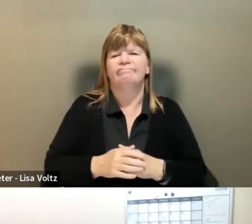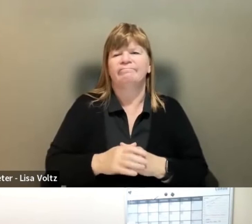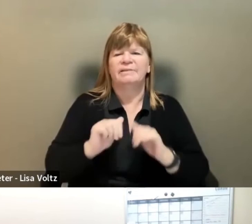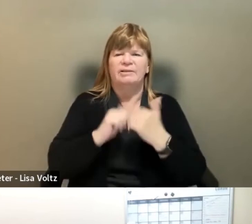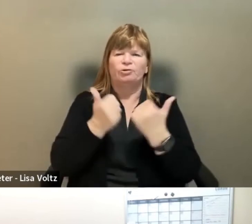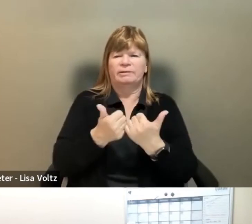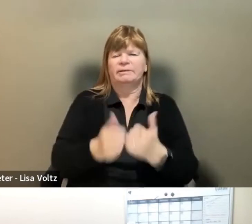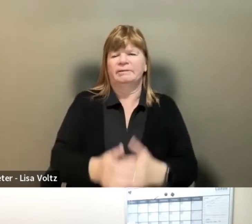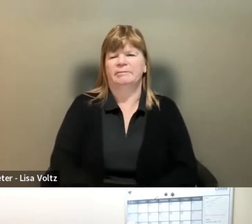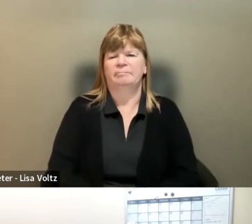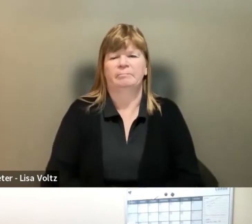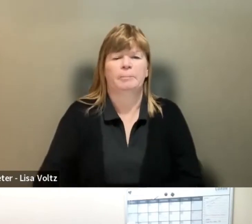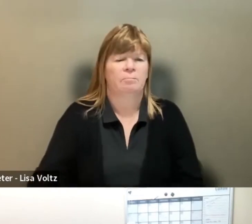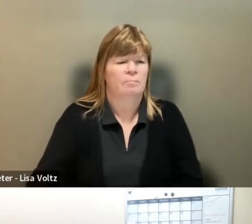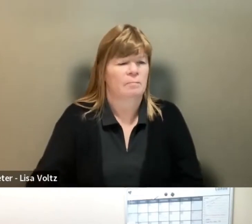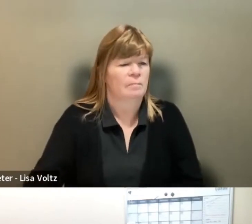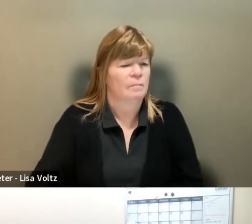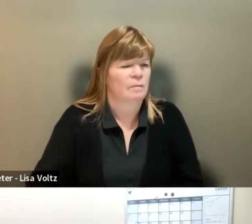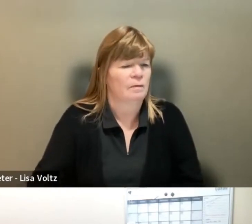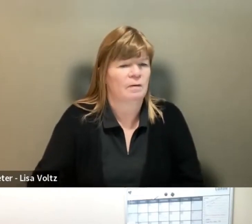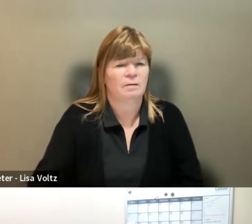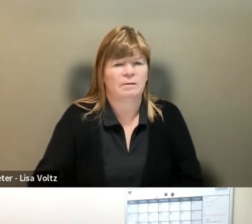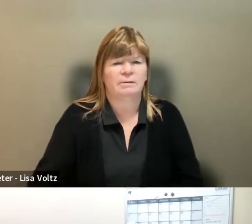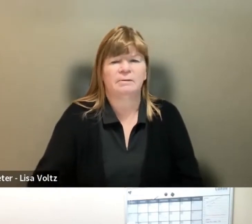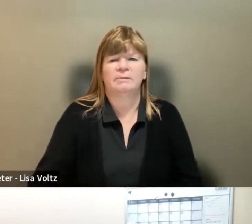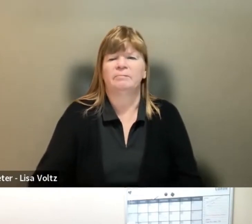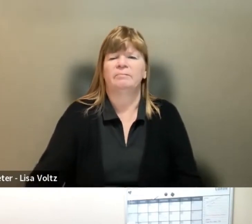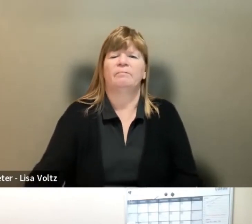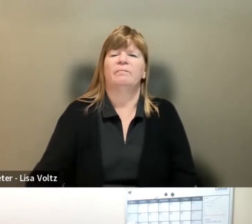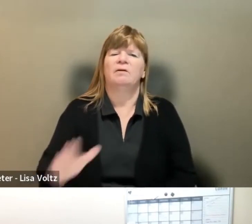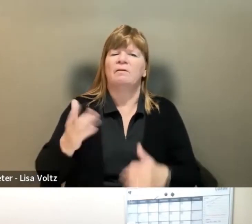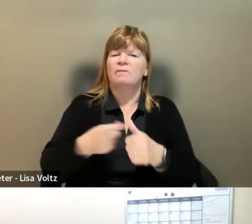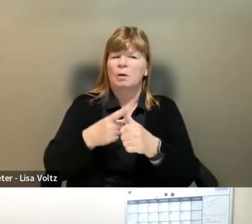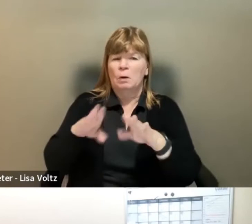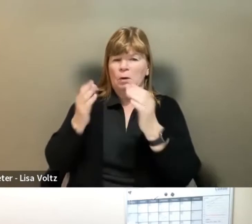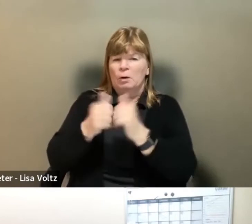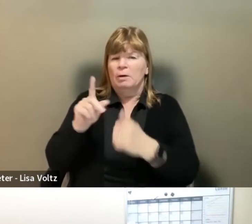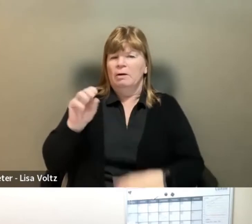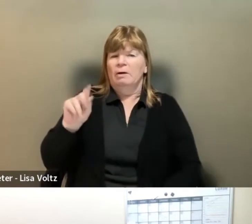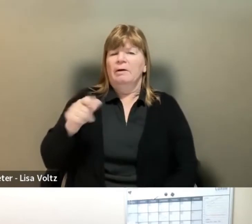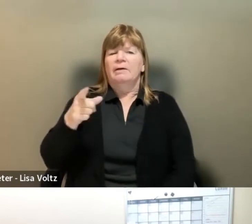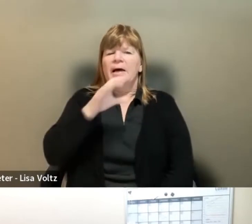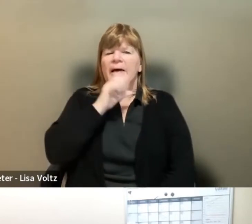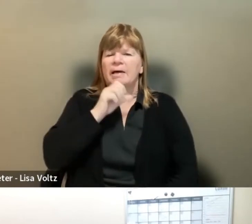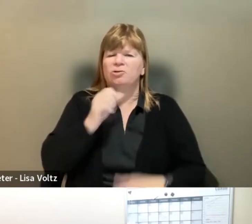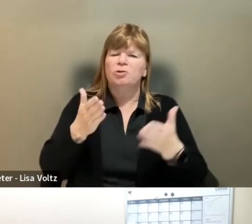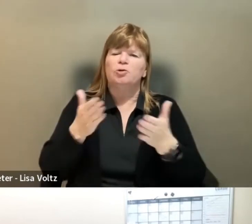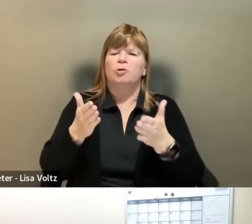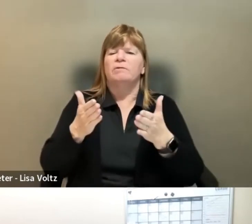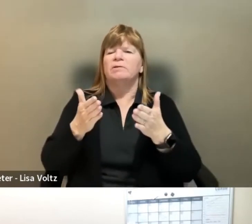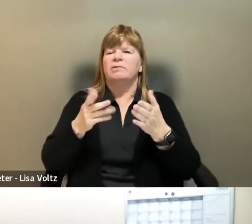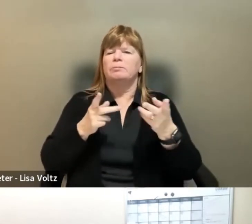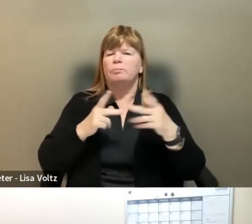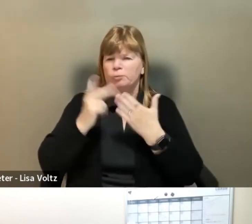agencies, that would be great. So let's start with Donna Beachy, who is the Aging Services Program Specialist at